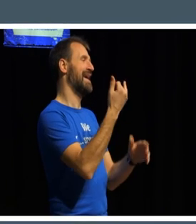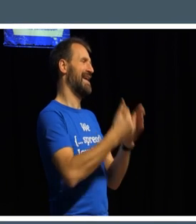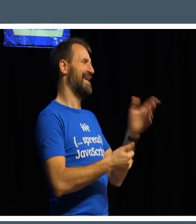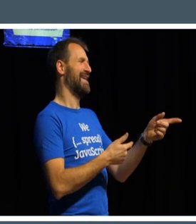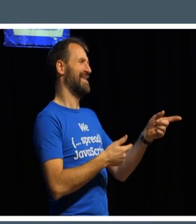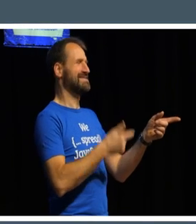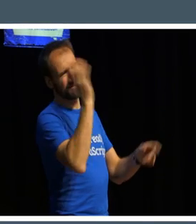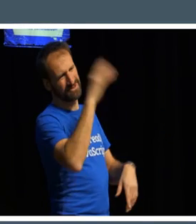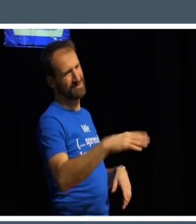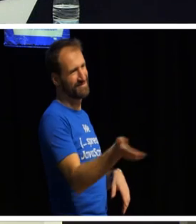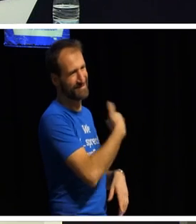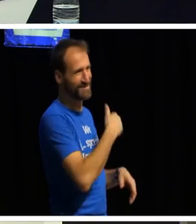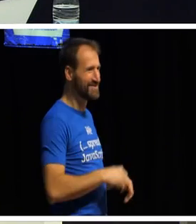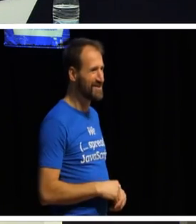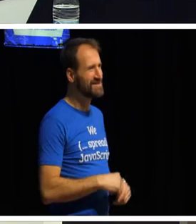interesting.